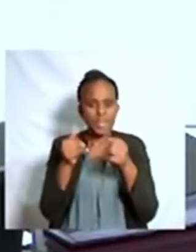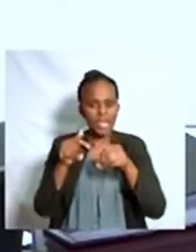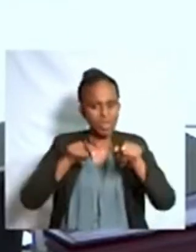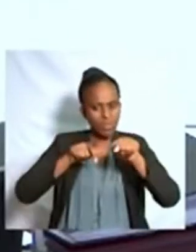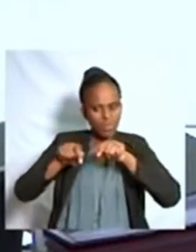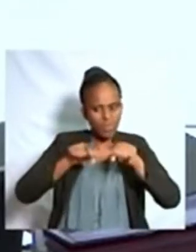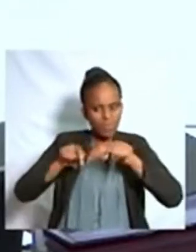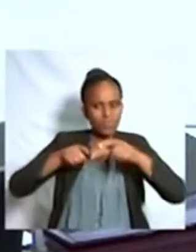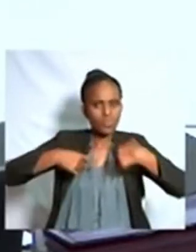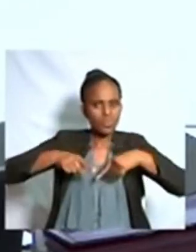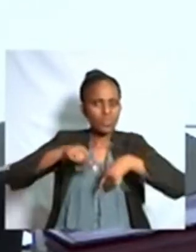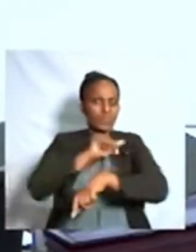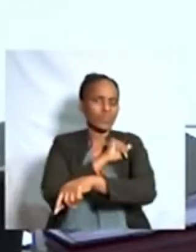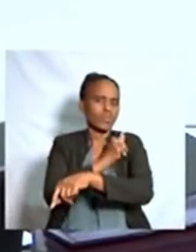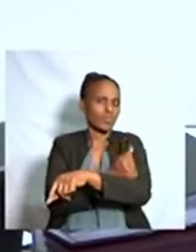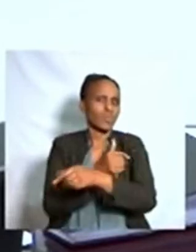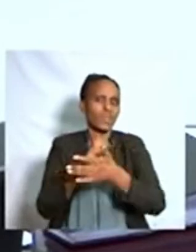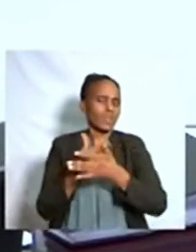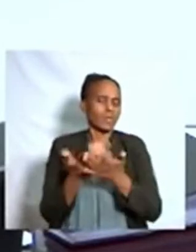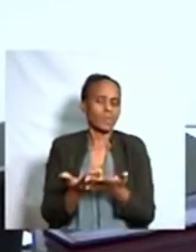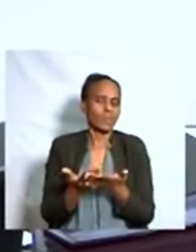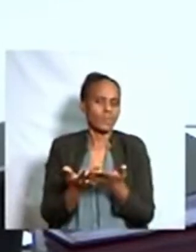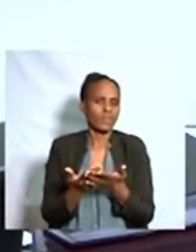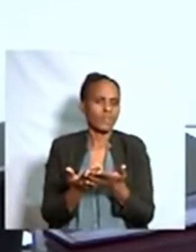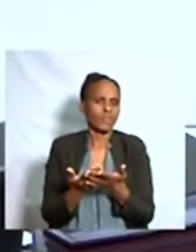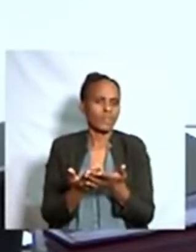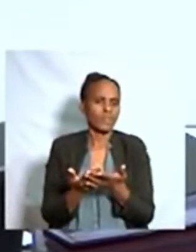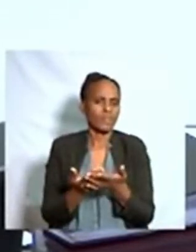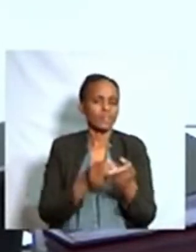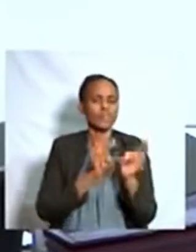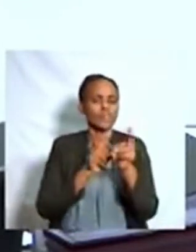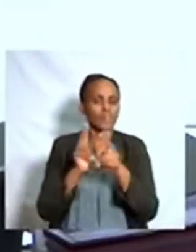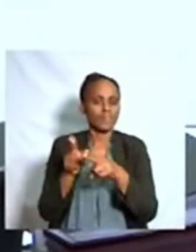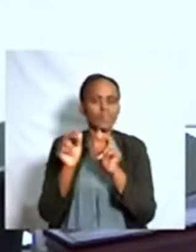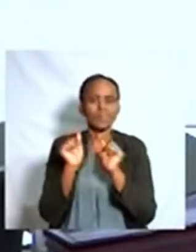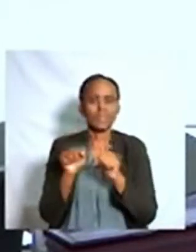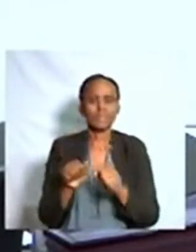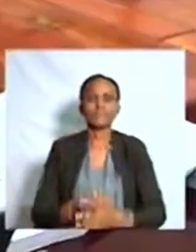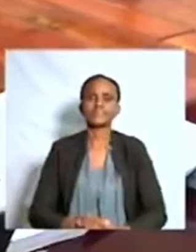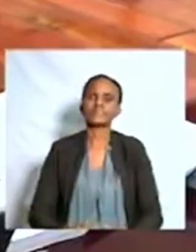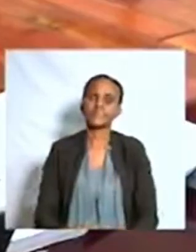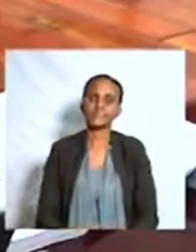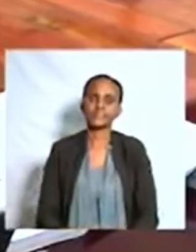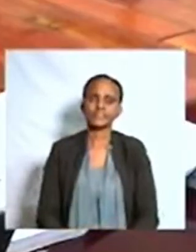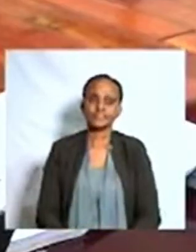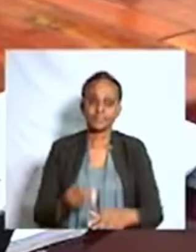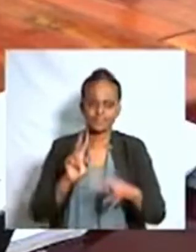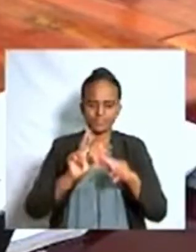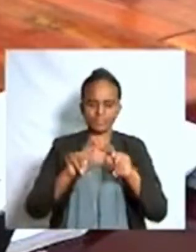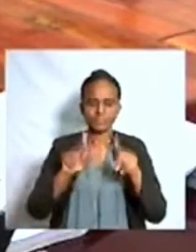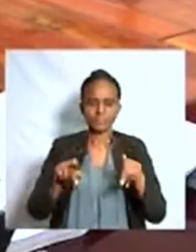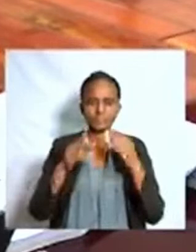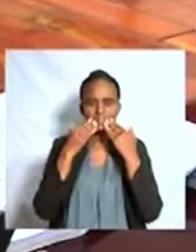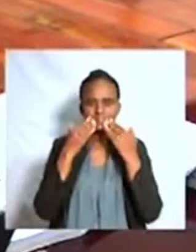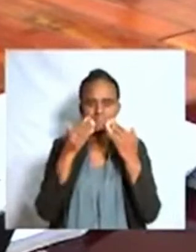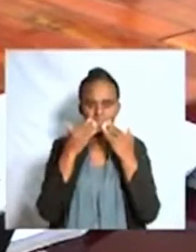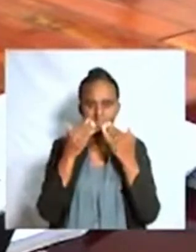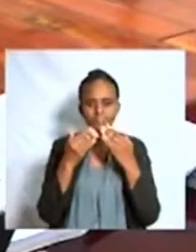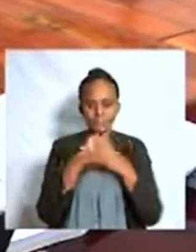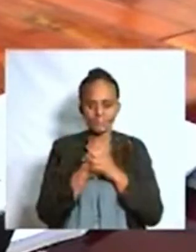local authorities? Please, you can respond. Thank you, Chair.